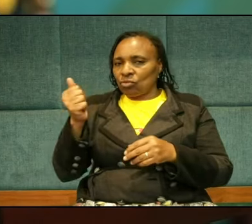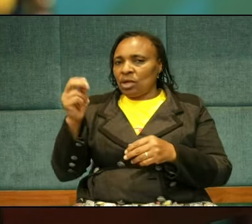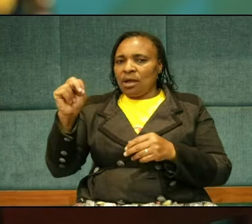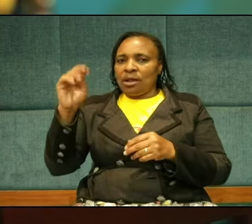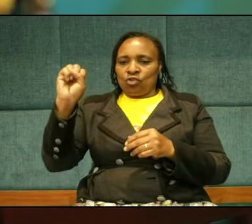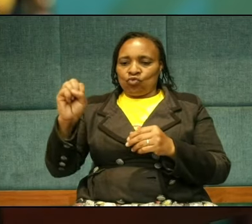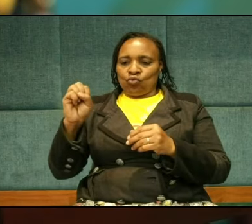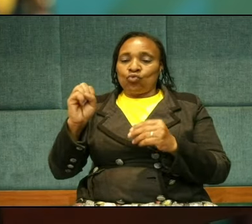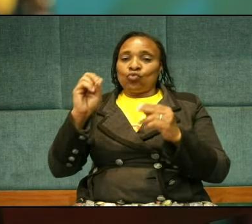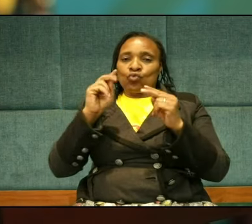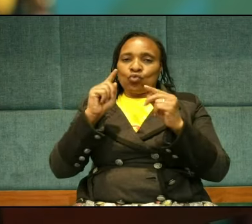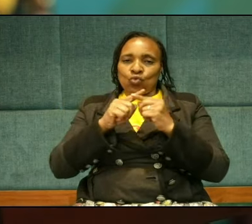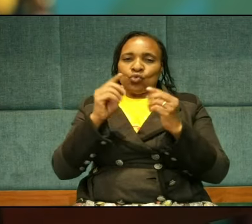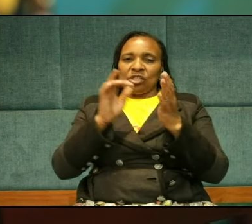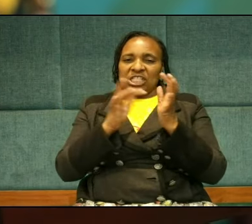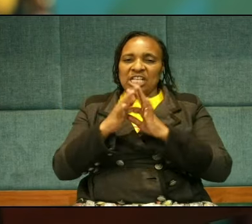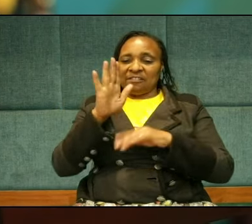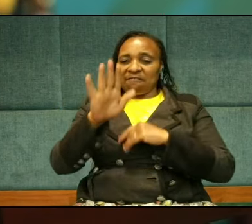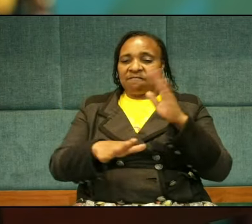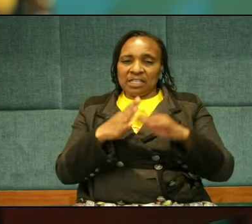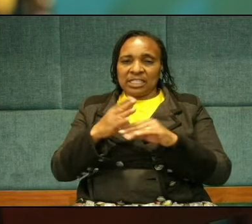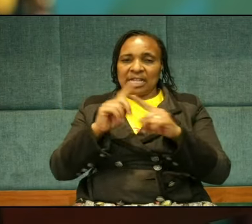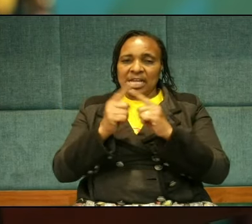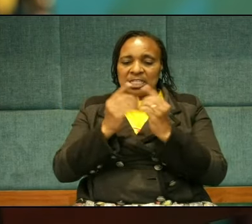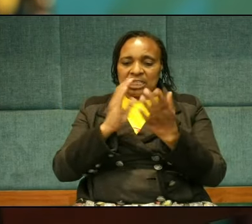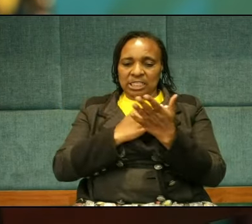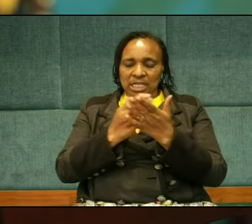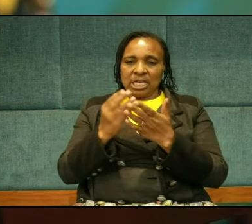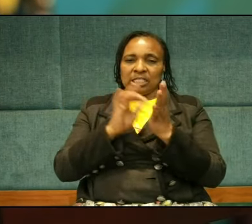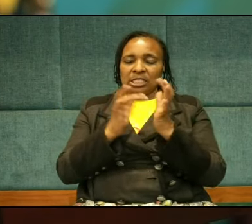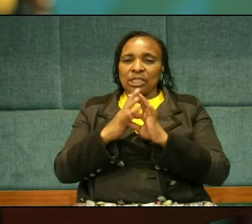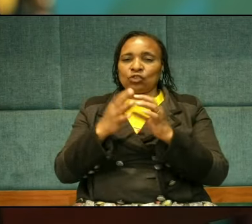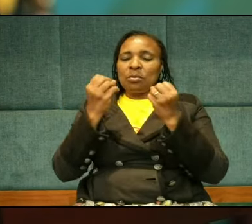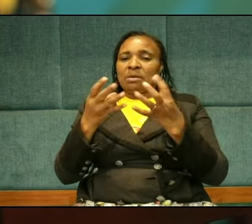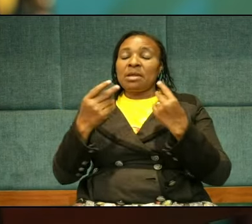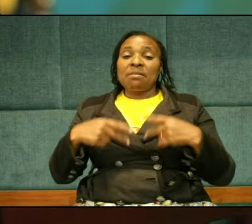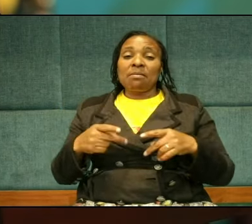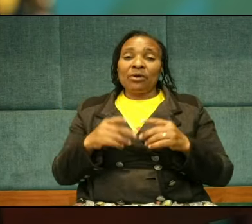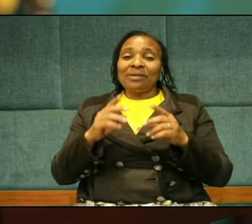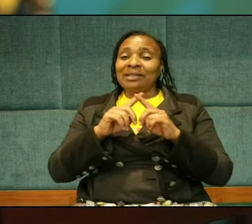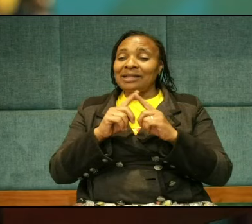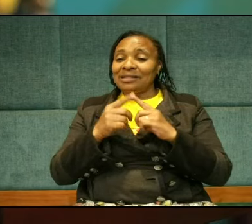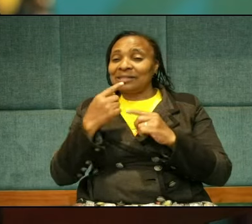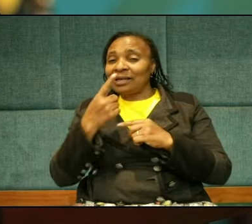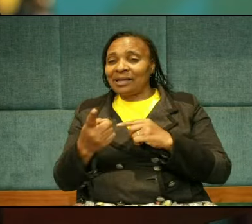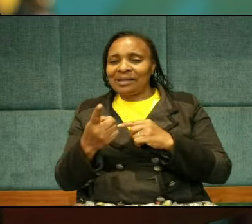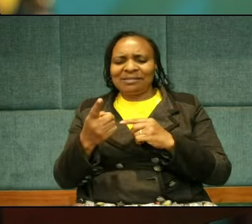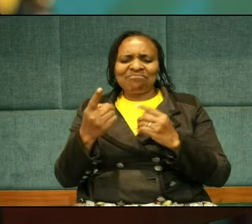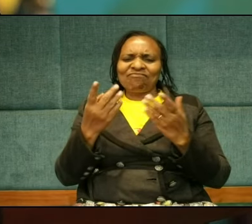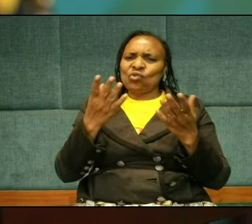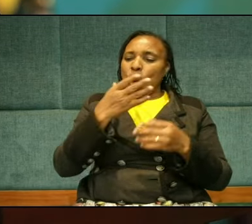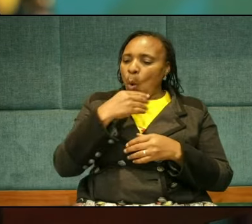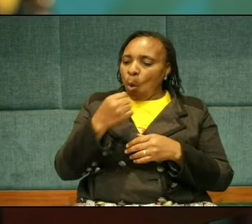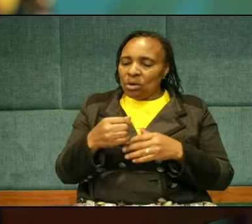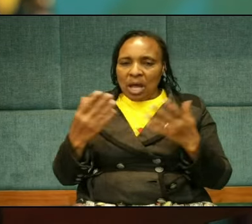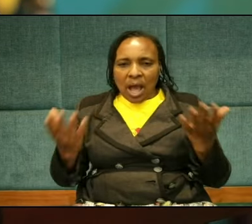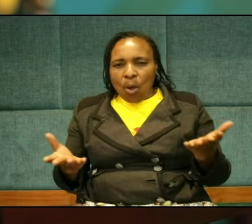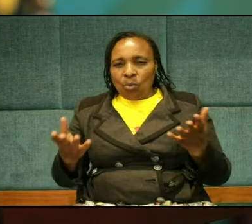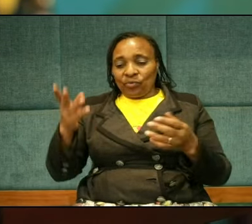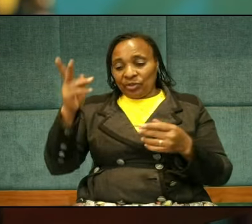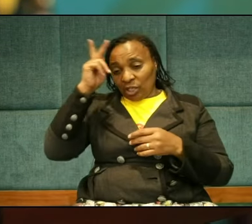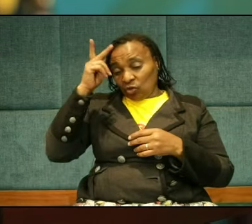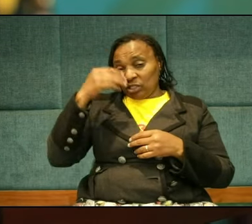is praying that they will be able to share Jesus with many more people. He said, "It doesn't matter what age or the